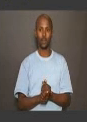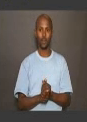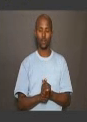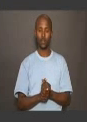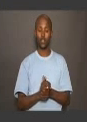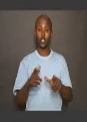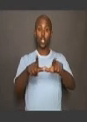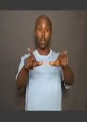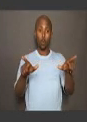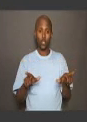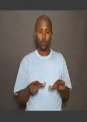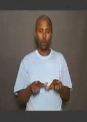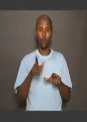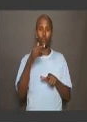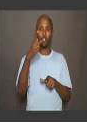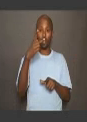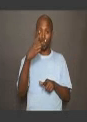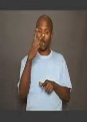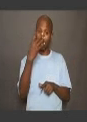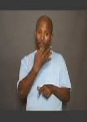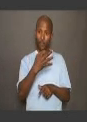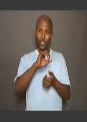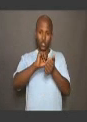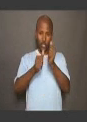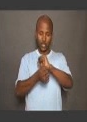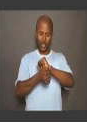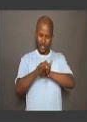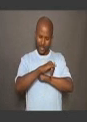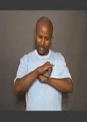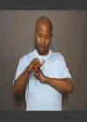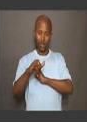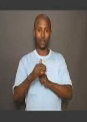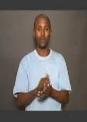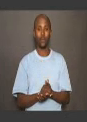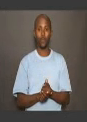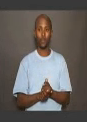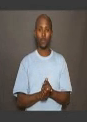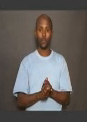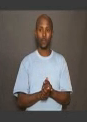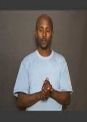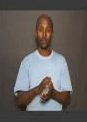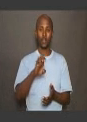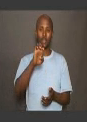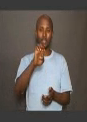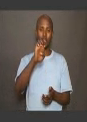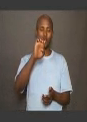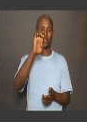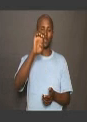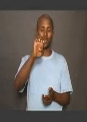The location of f changes in a similar manner. The